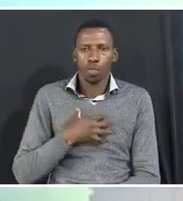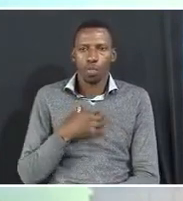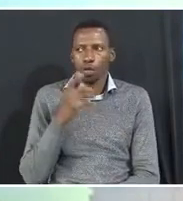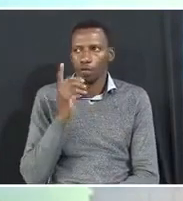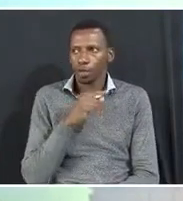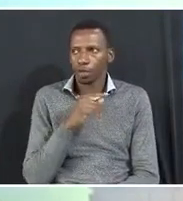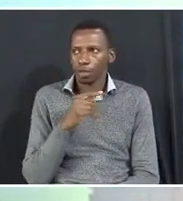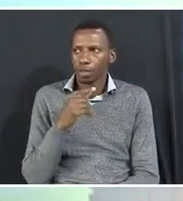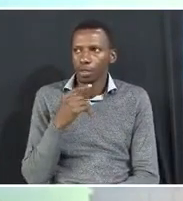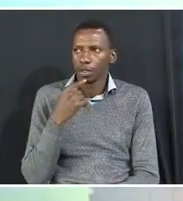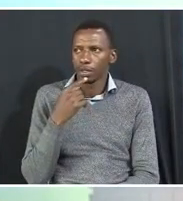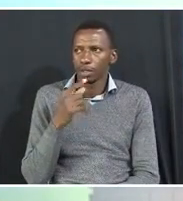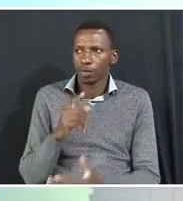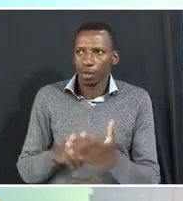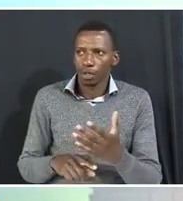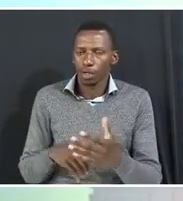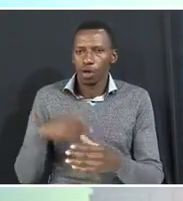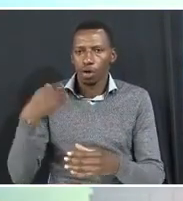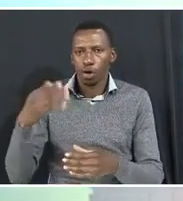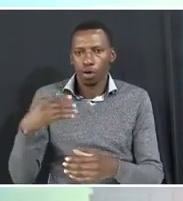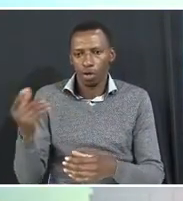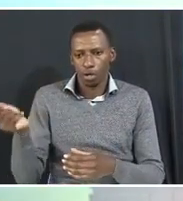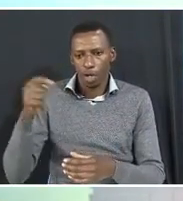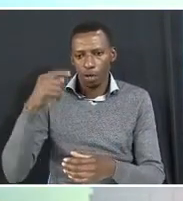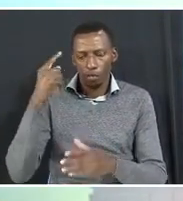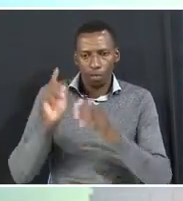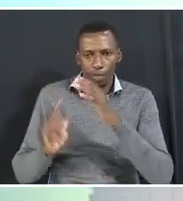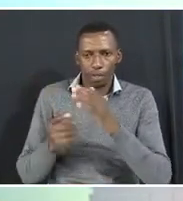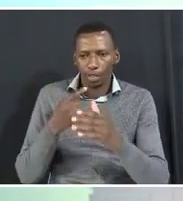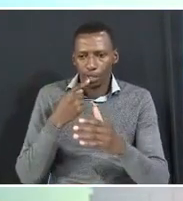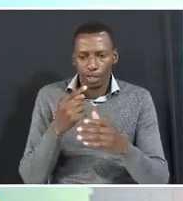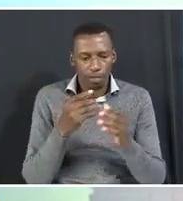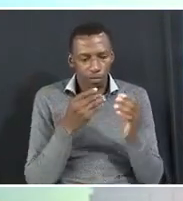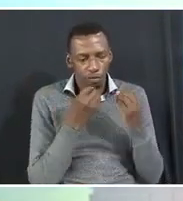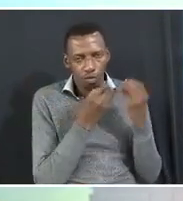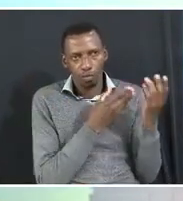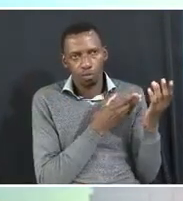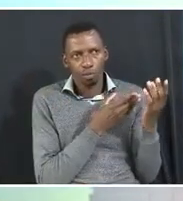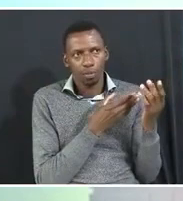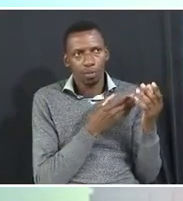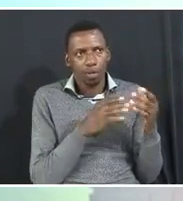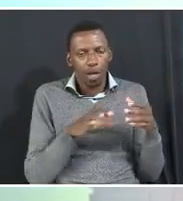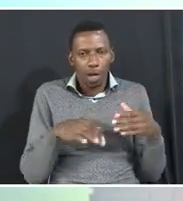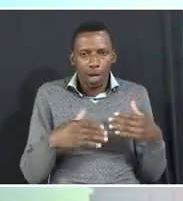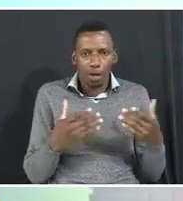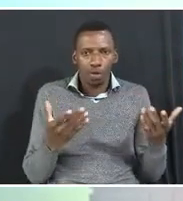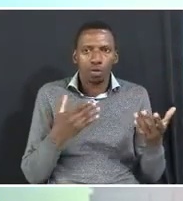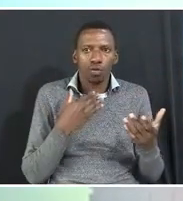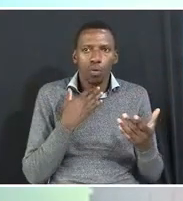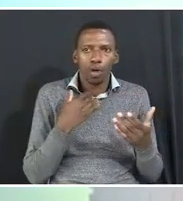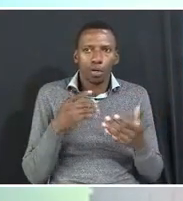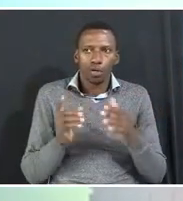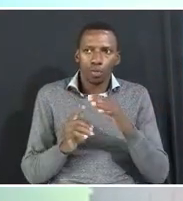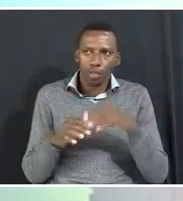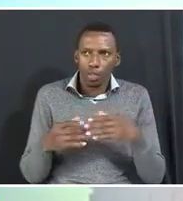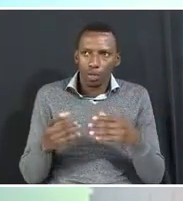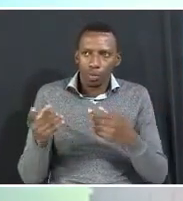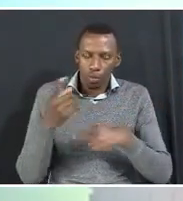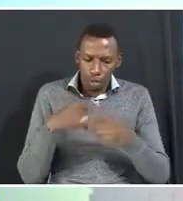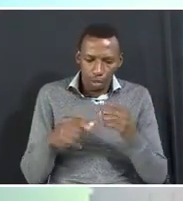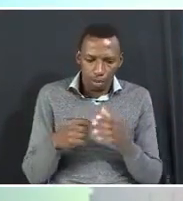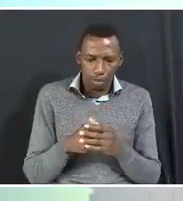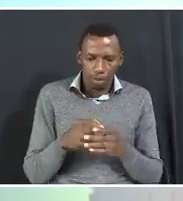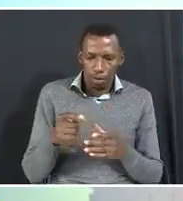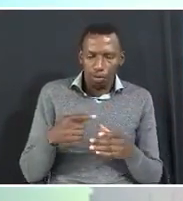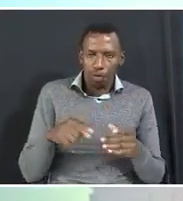saves money, then comes over for ministry. And he told me this is the way he wants to do ministry. So he came over, and we went down